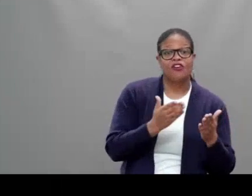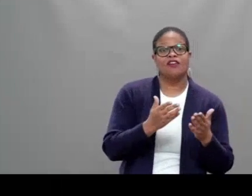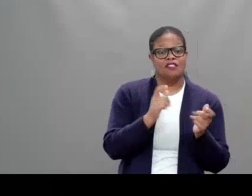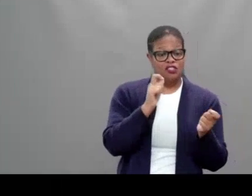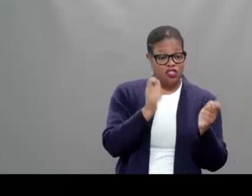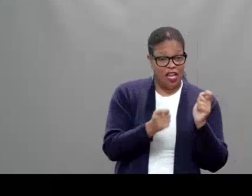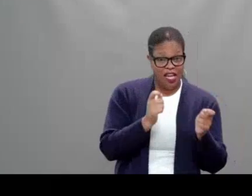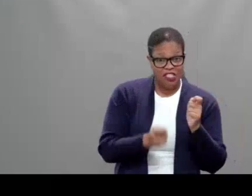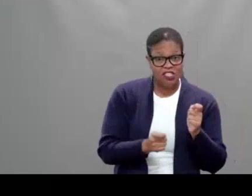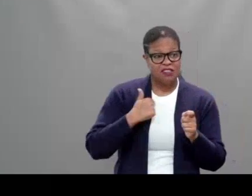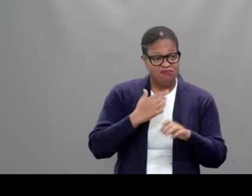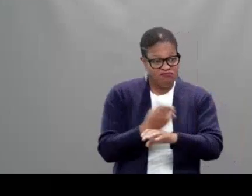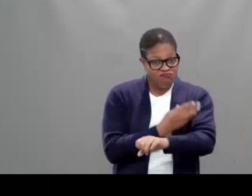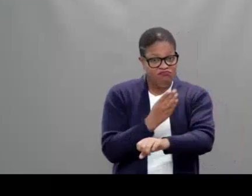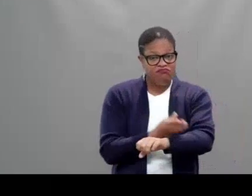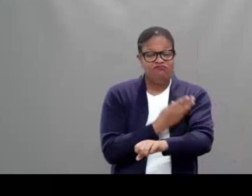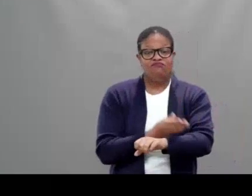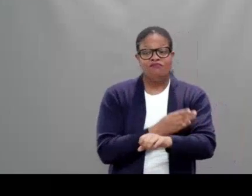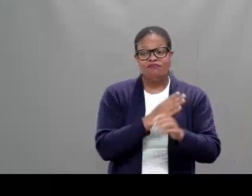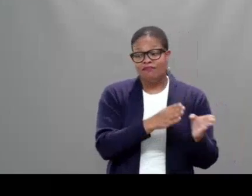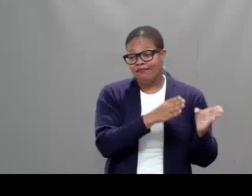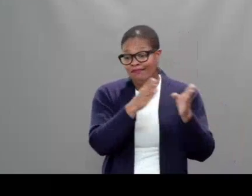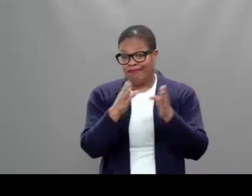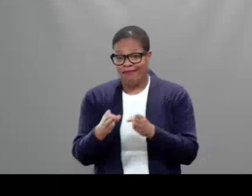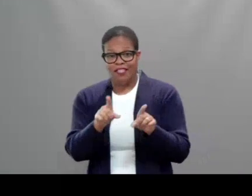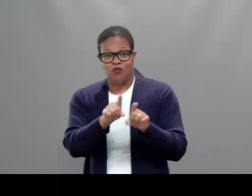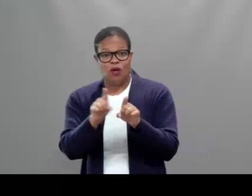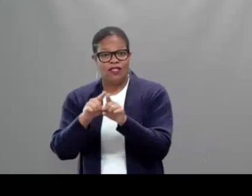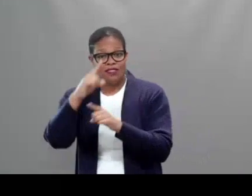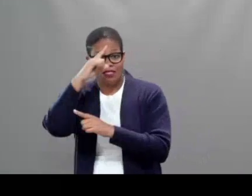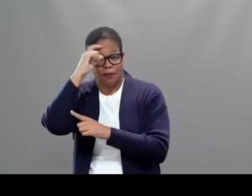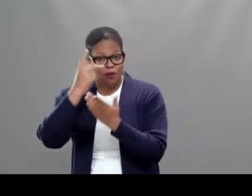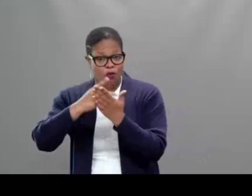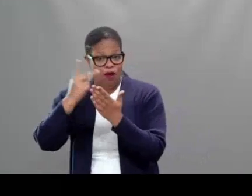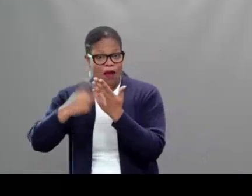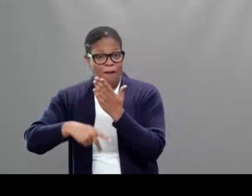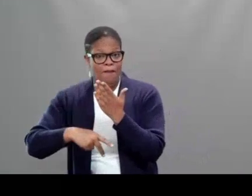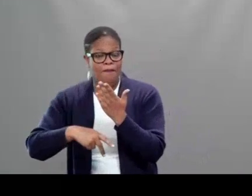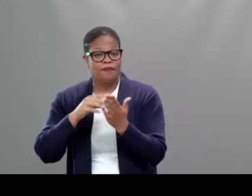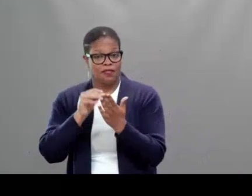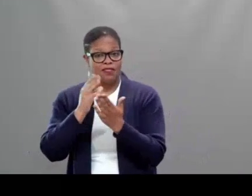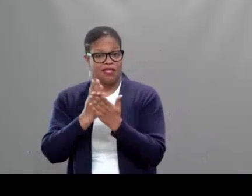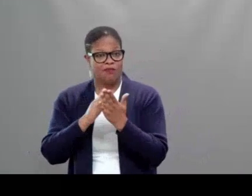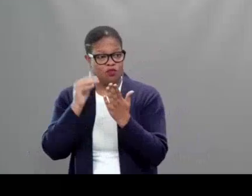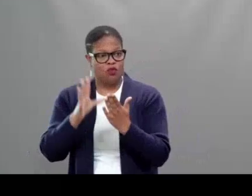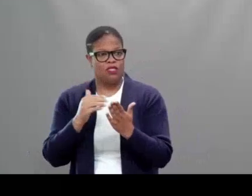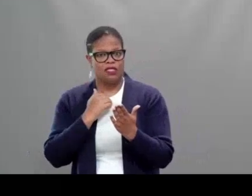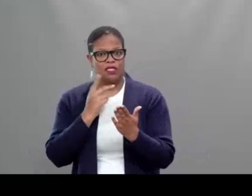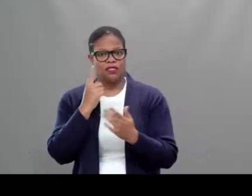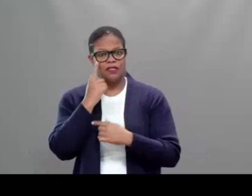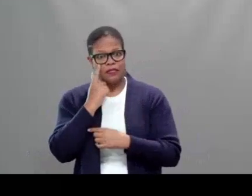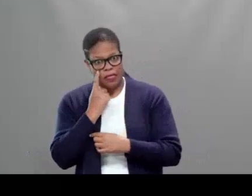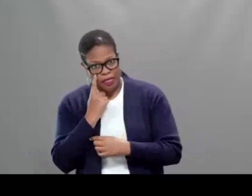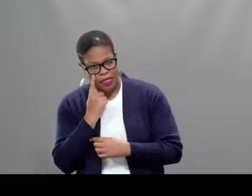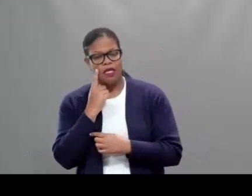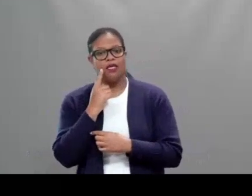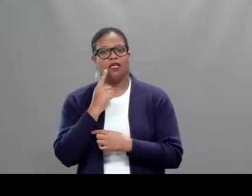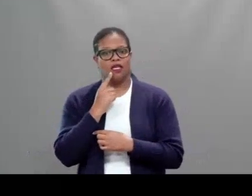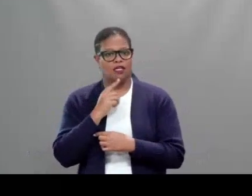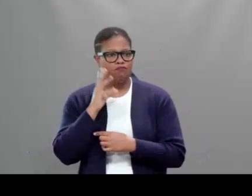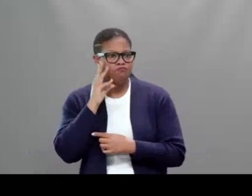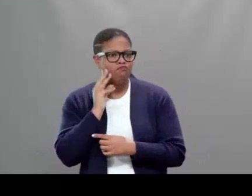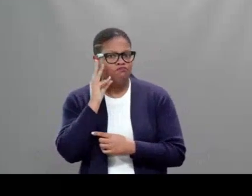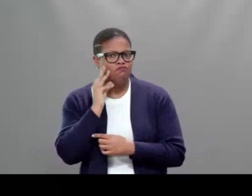and the changes that we've made, as well as our summer program where some students got to see that.